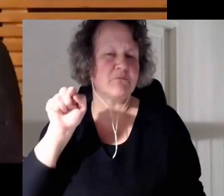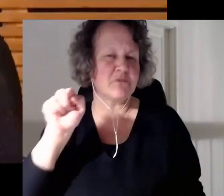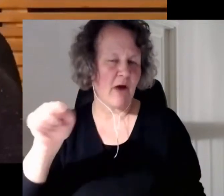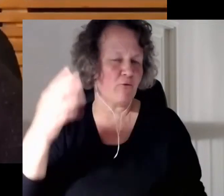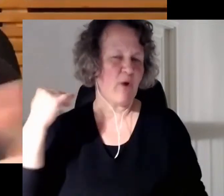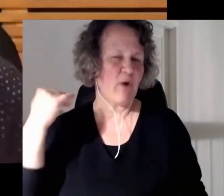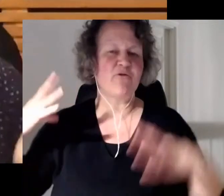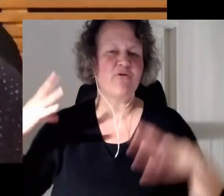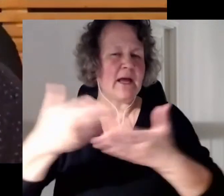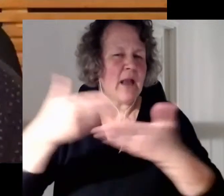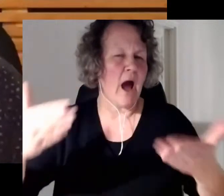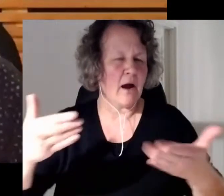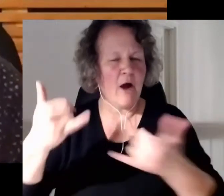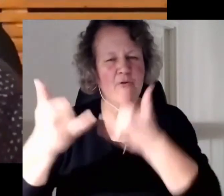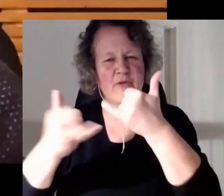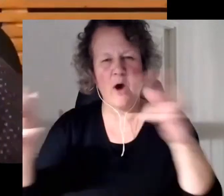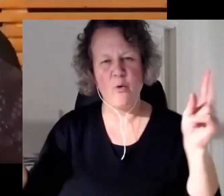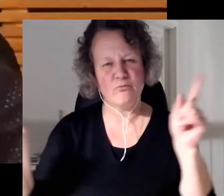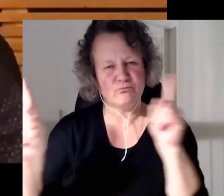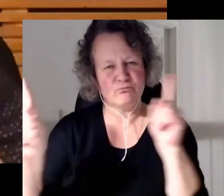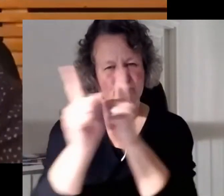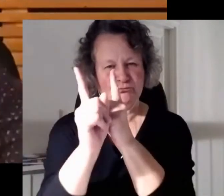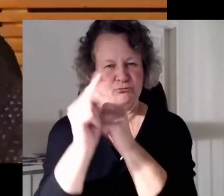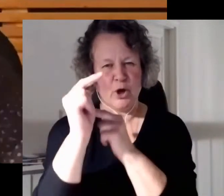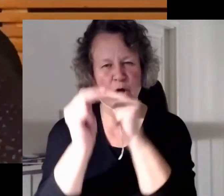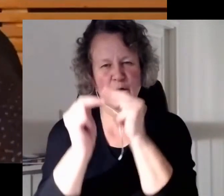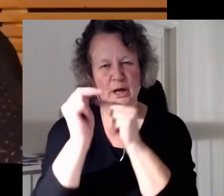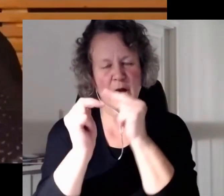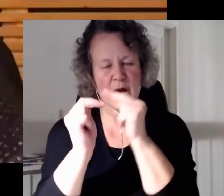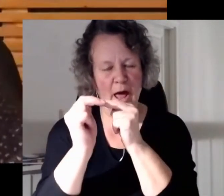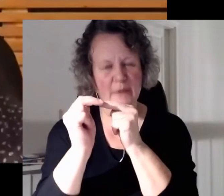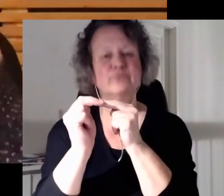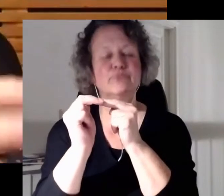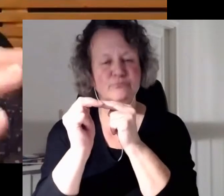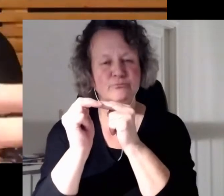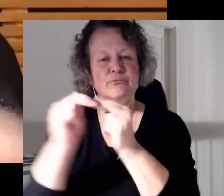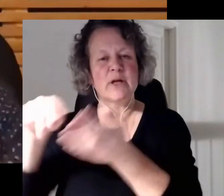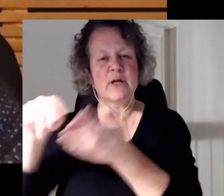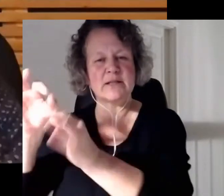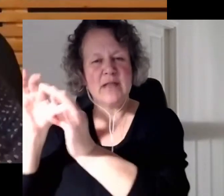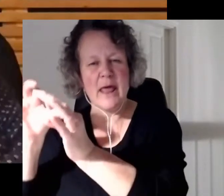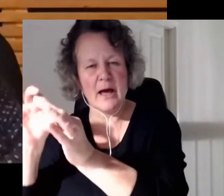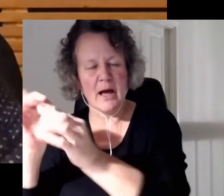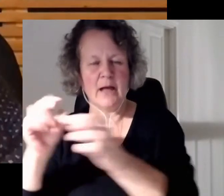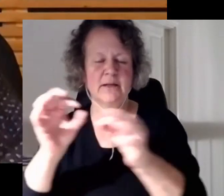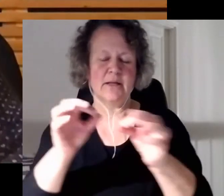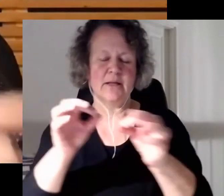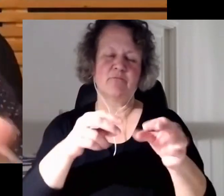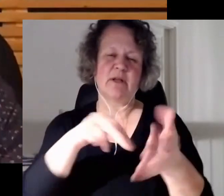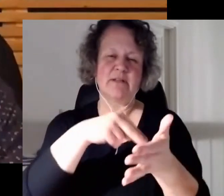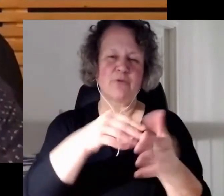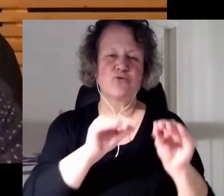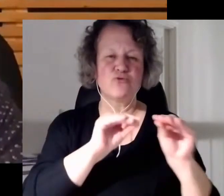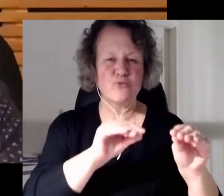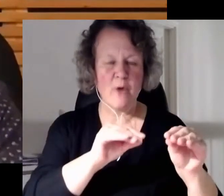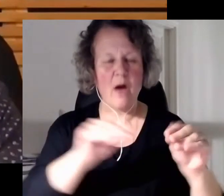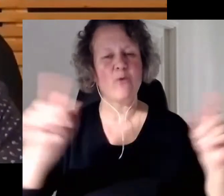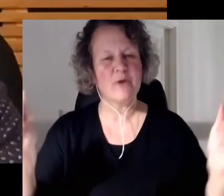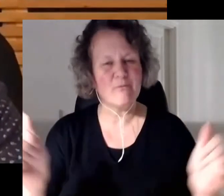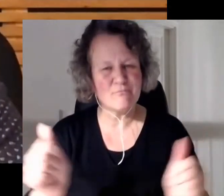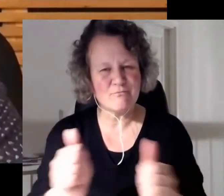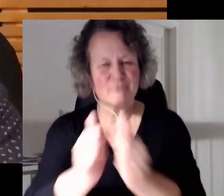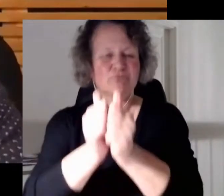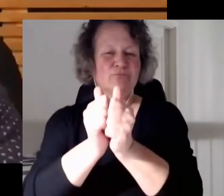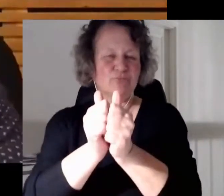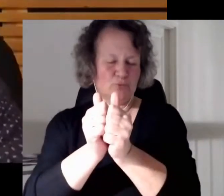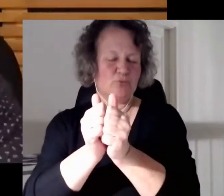a woman spending her holidays there and taking part in a dancing competition with a teacher and so on. So this